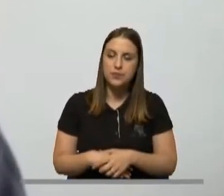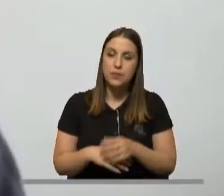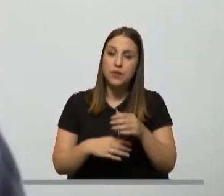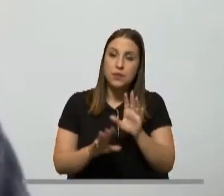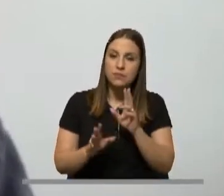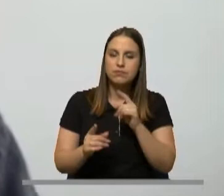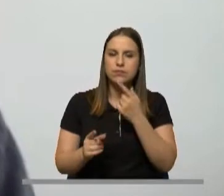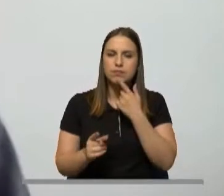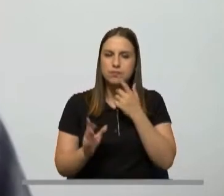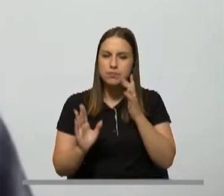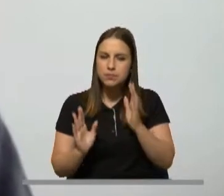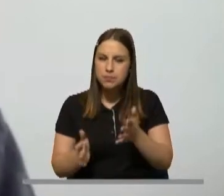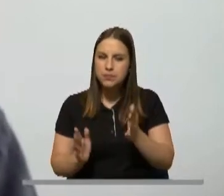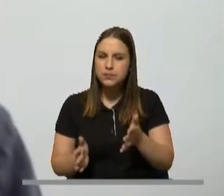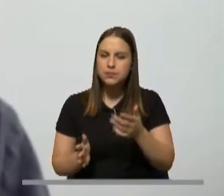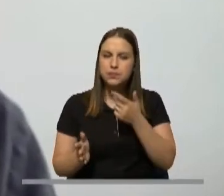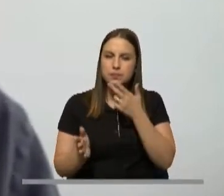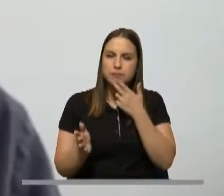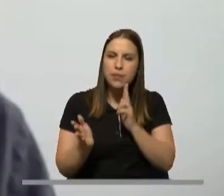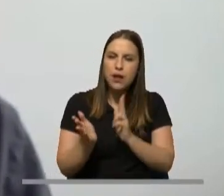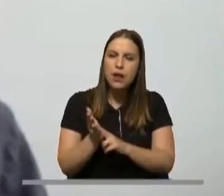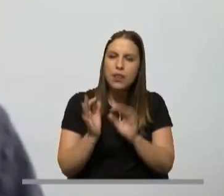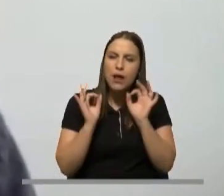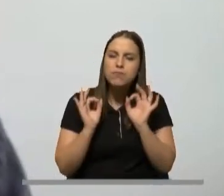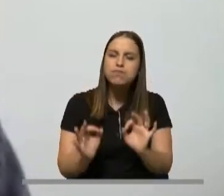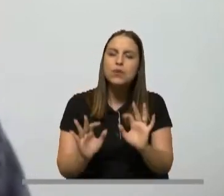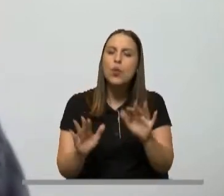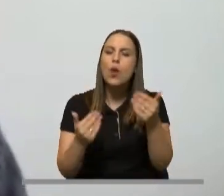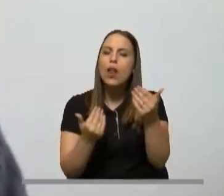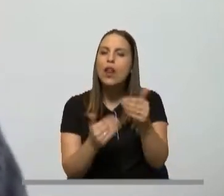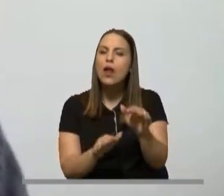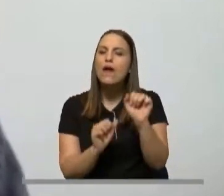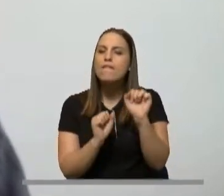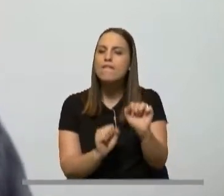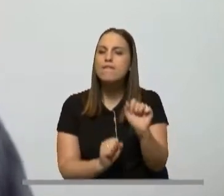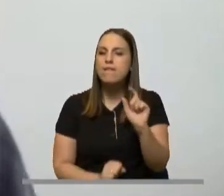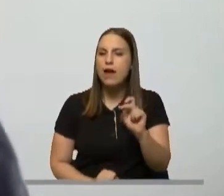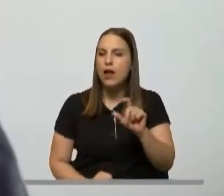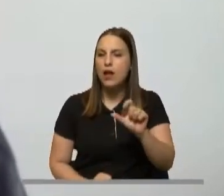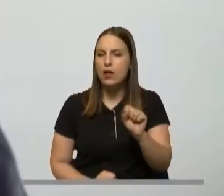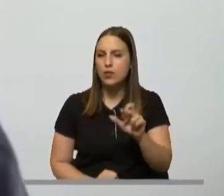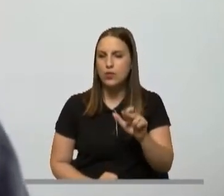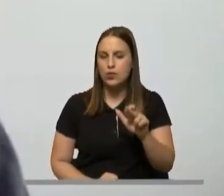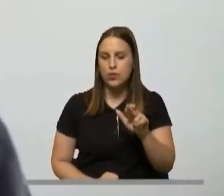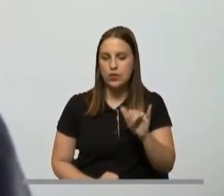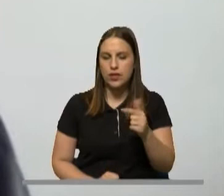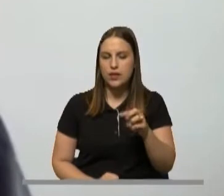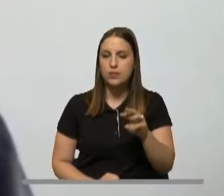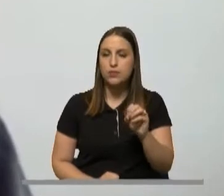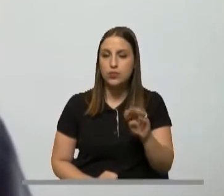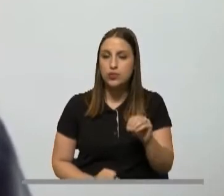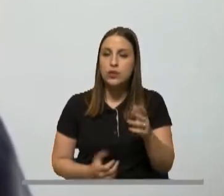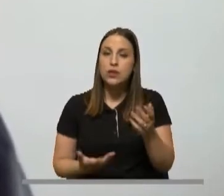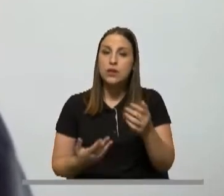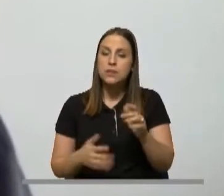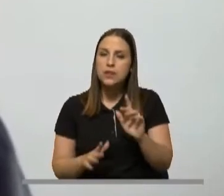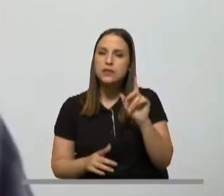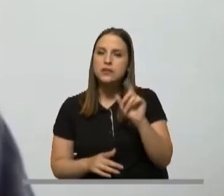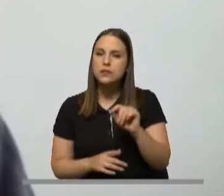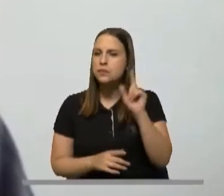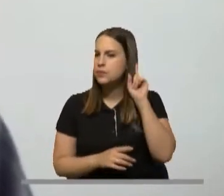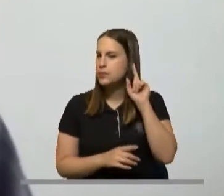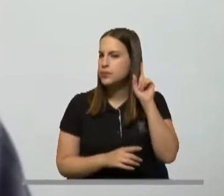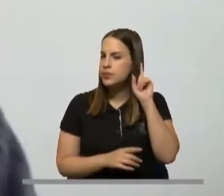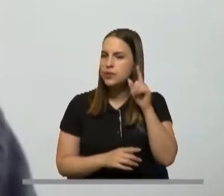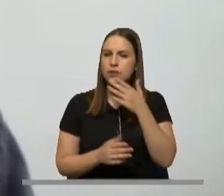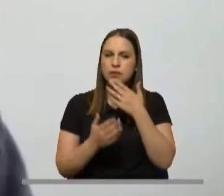real limits of any algorithmic treatment of political affairs, but also, that's very important, the